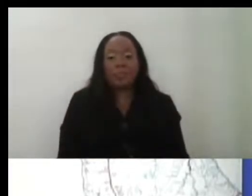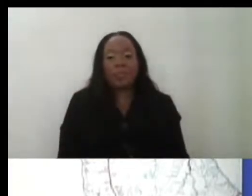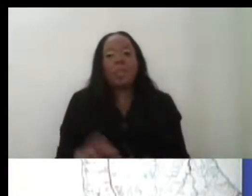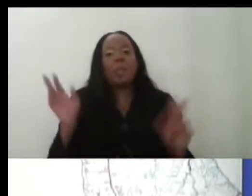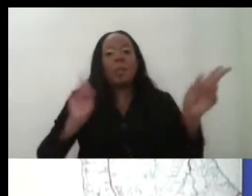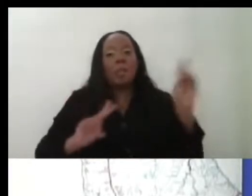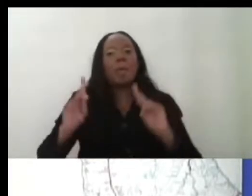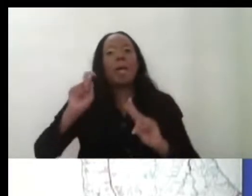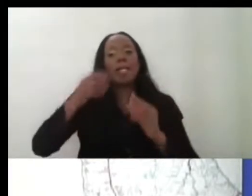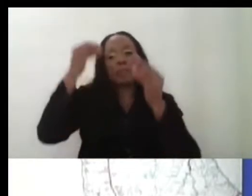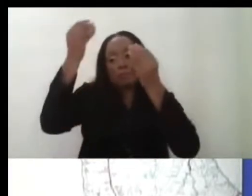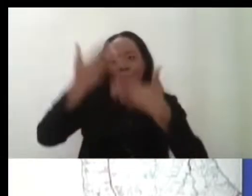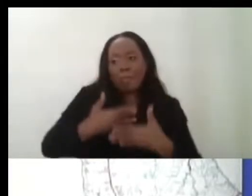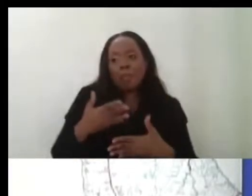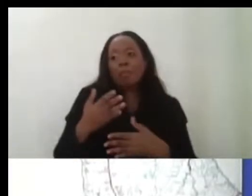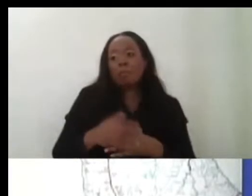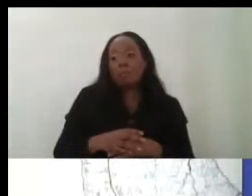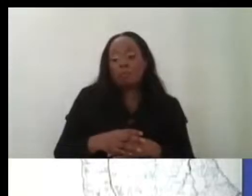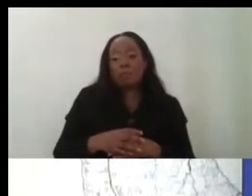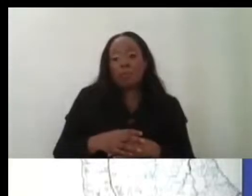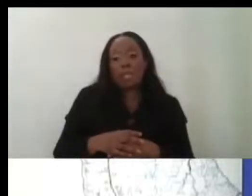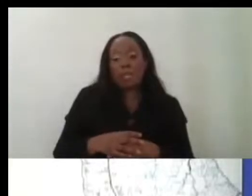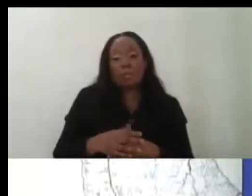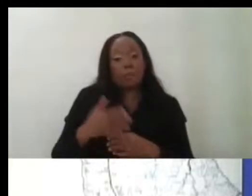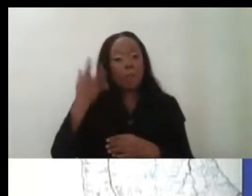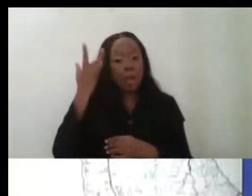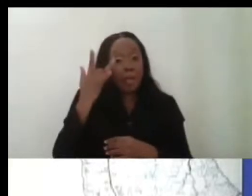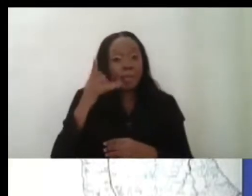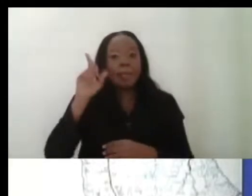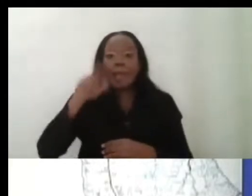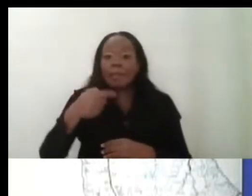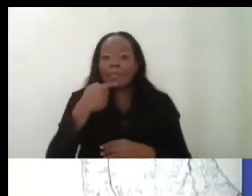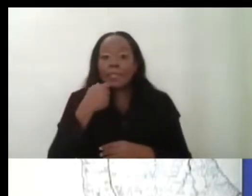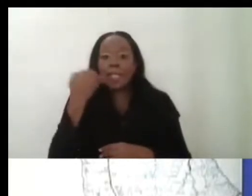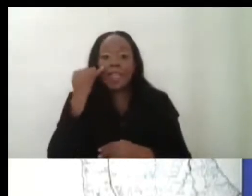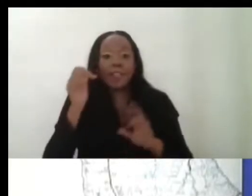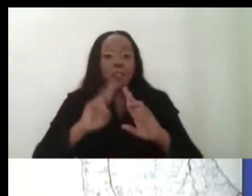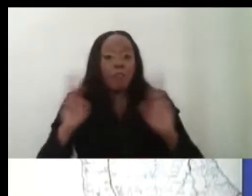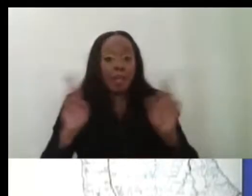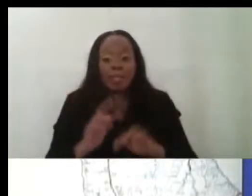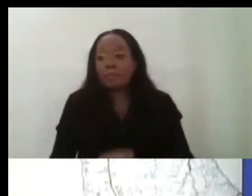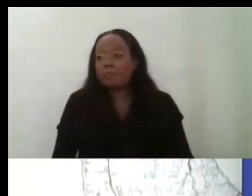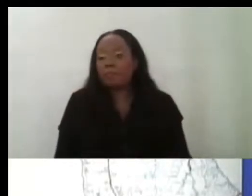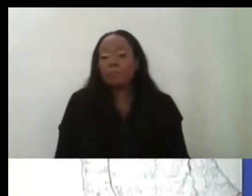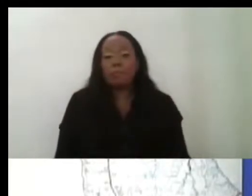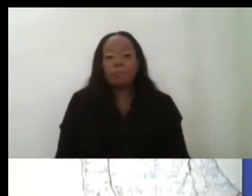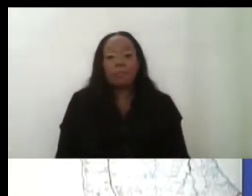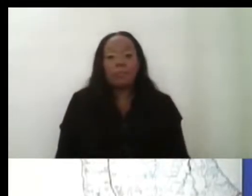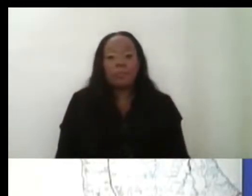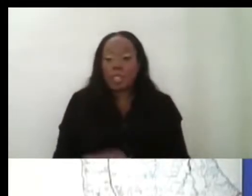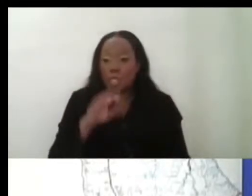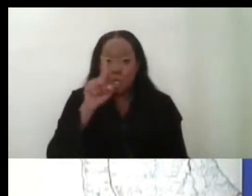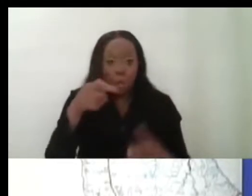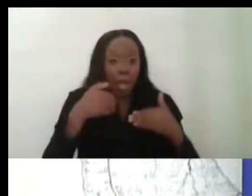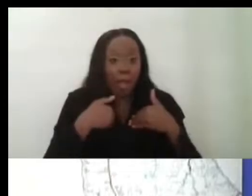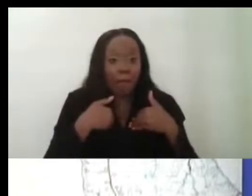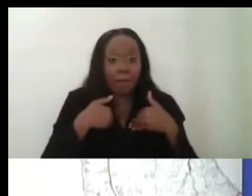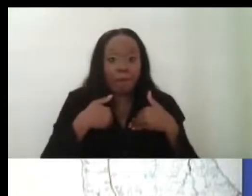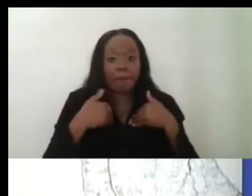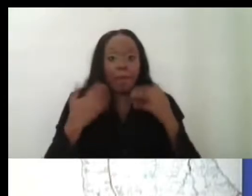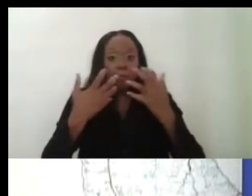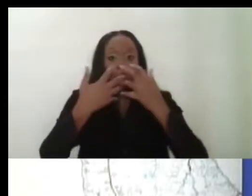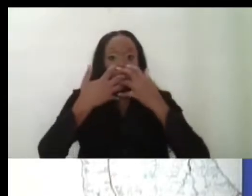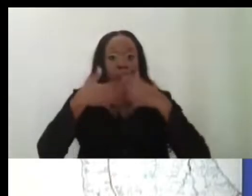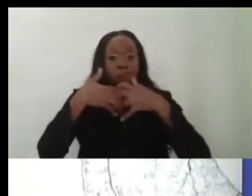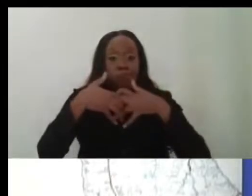And their state of readiness includes such details down to, have you tested all your generators? Do you have generators for everything that requires